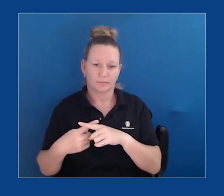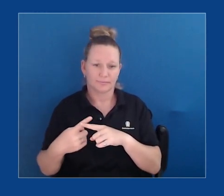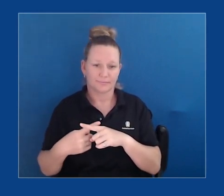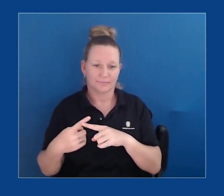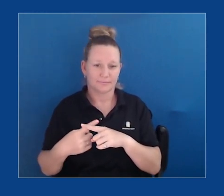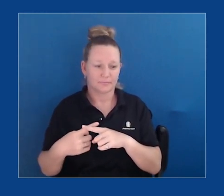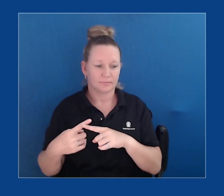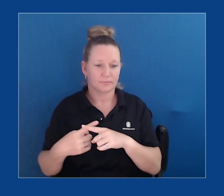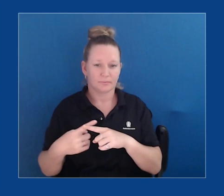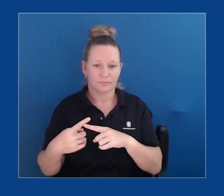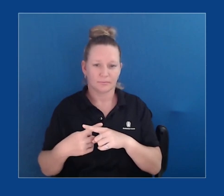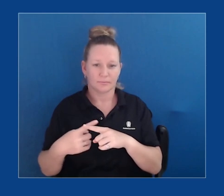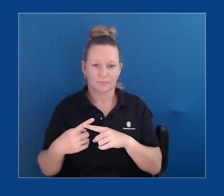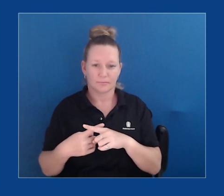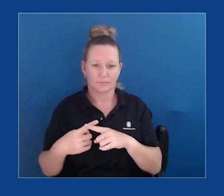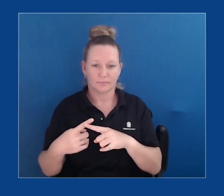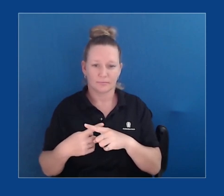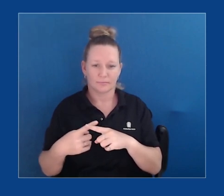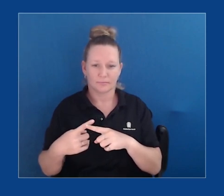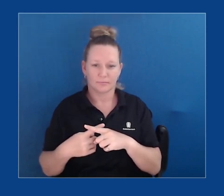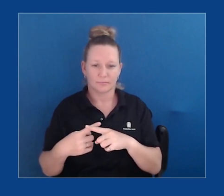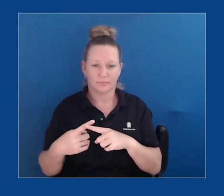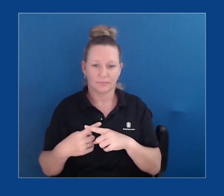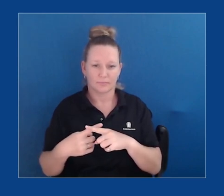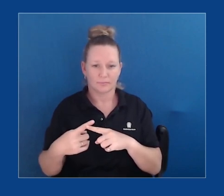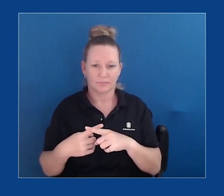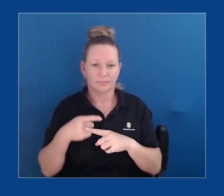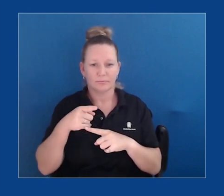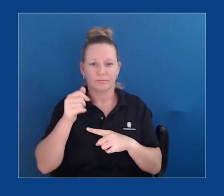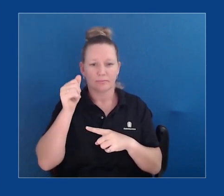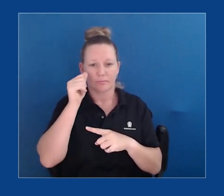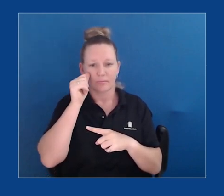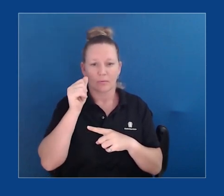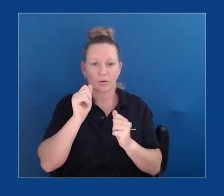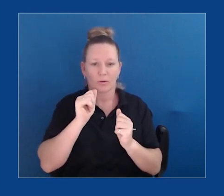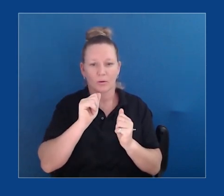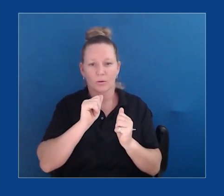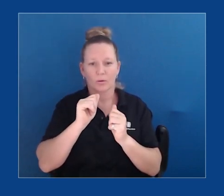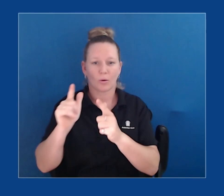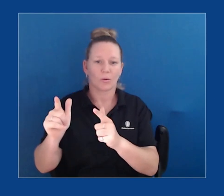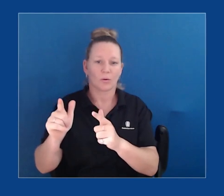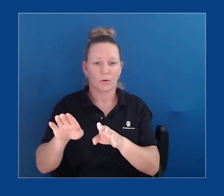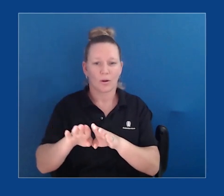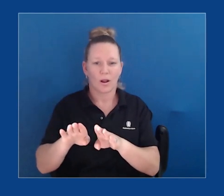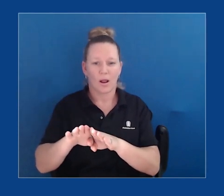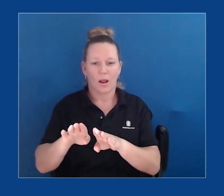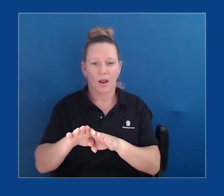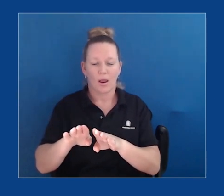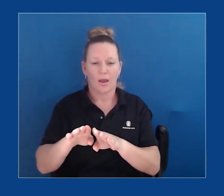you go to a witness box or something, or a throne. You talk to